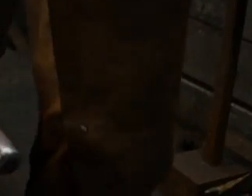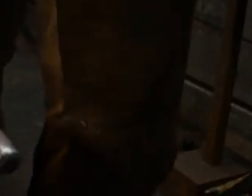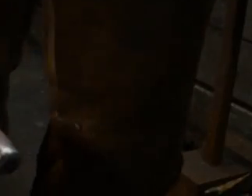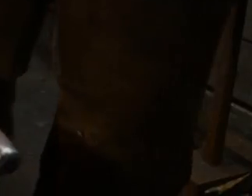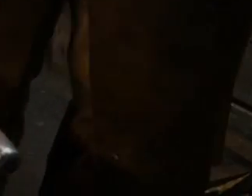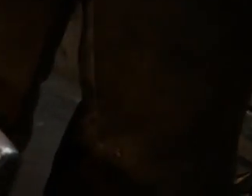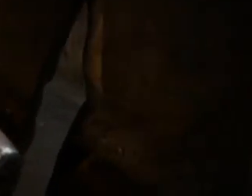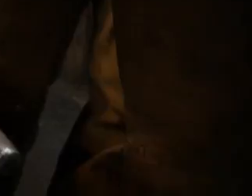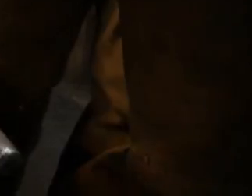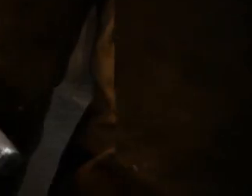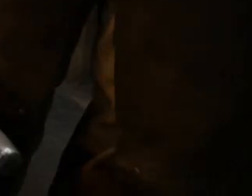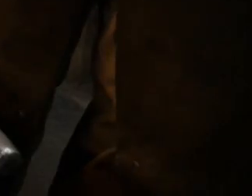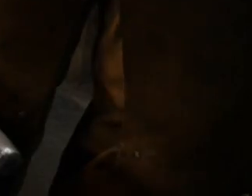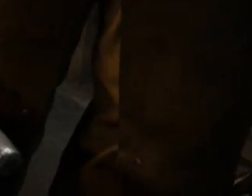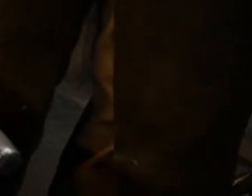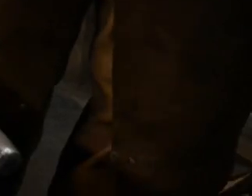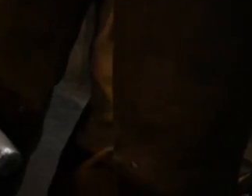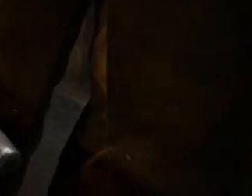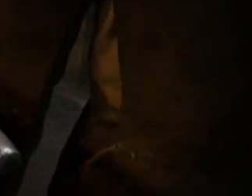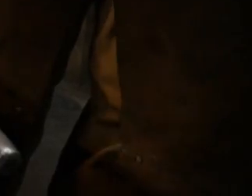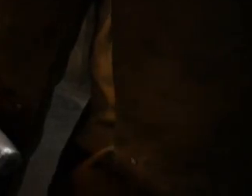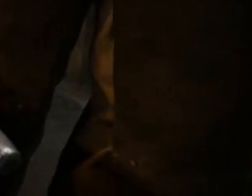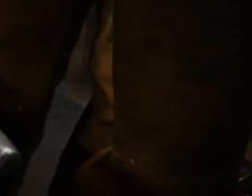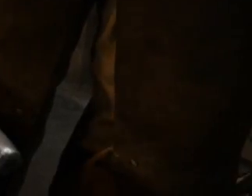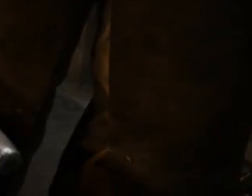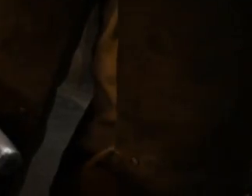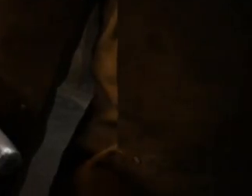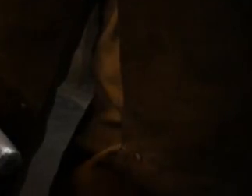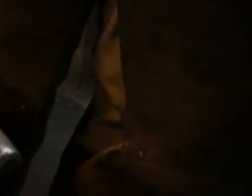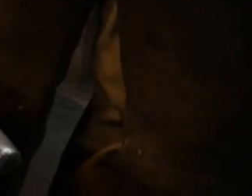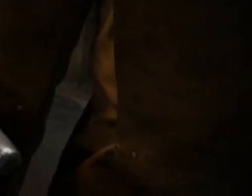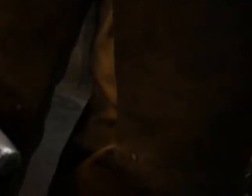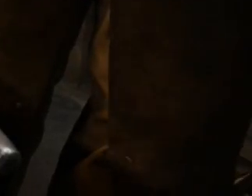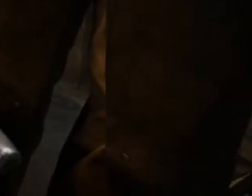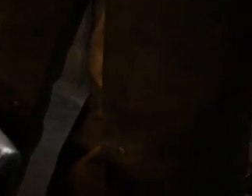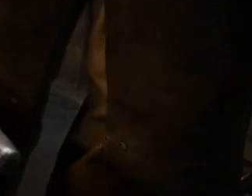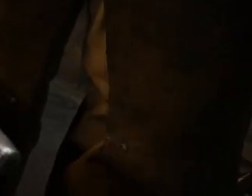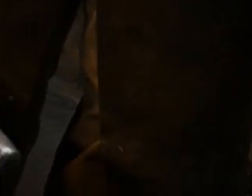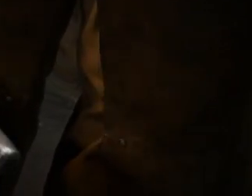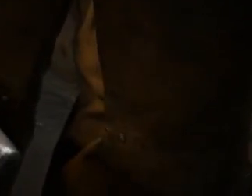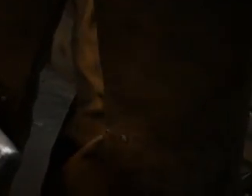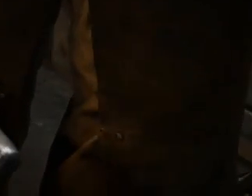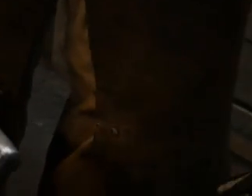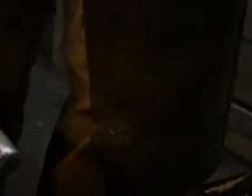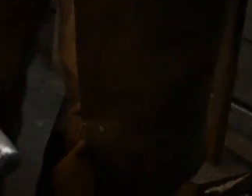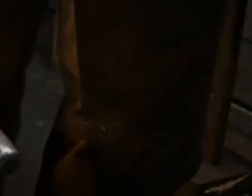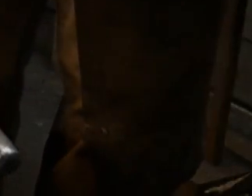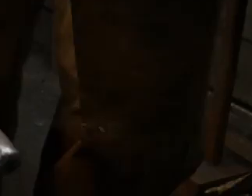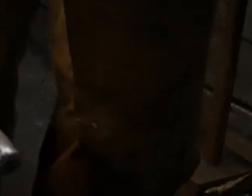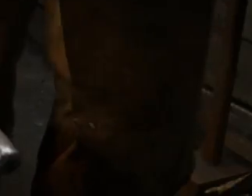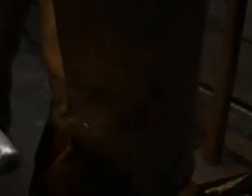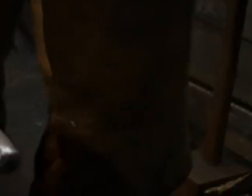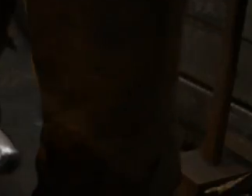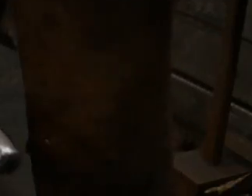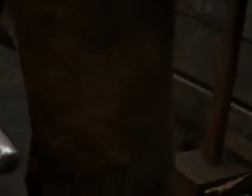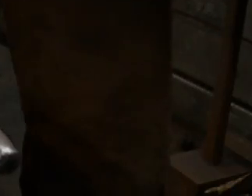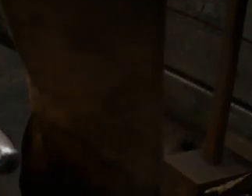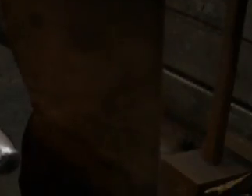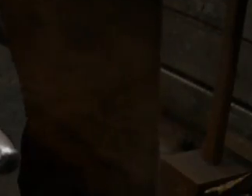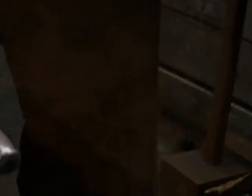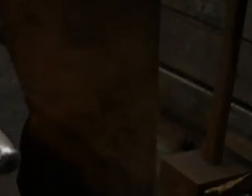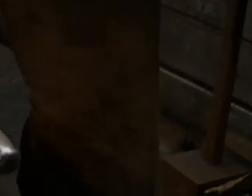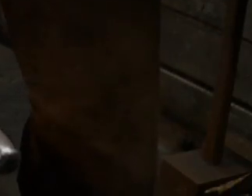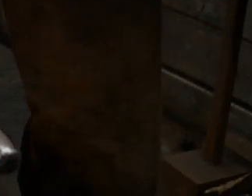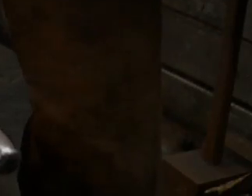Hopefully I answered that okay. Yes, you did. Yeah, thanks, guys, for bringing that back up again. I know it took me a little bit to get back around to that